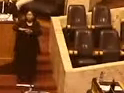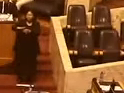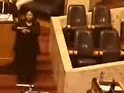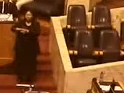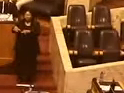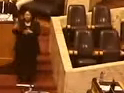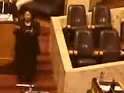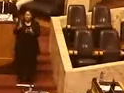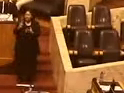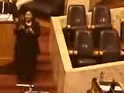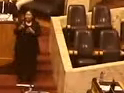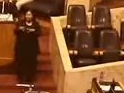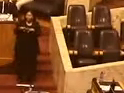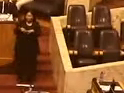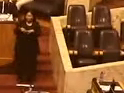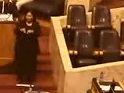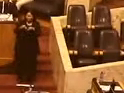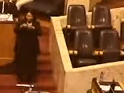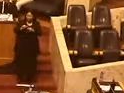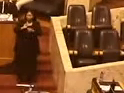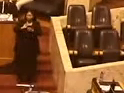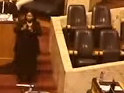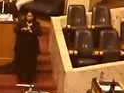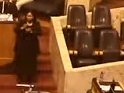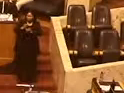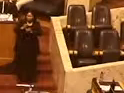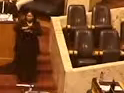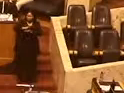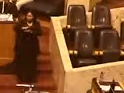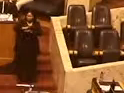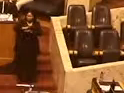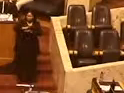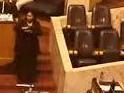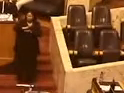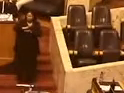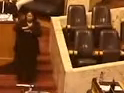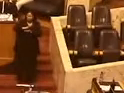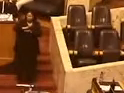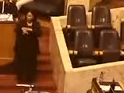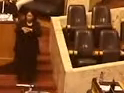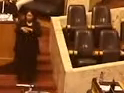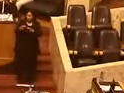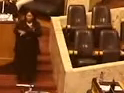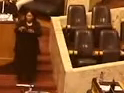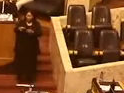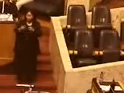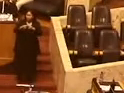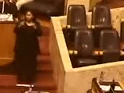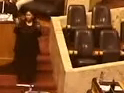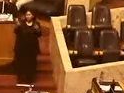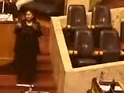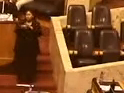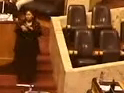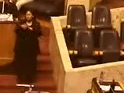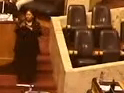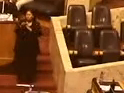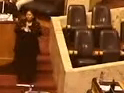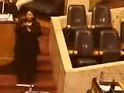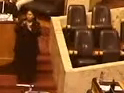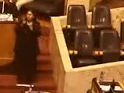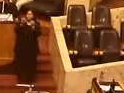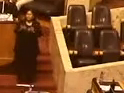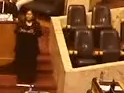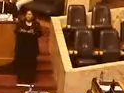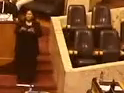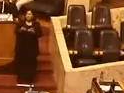that you don't have any road in the district with the potholes. The district will increase their budget and they will